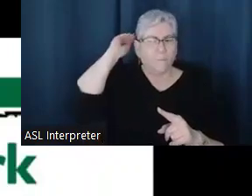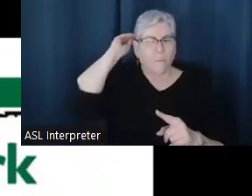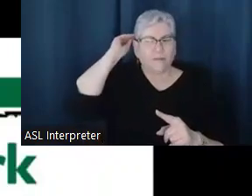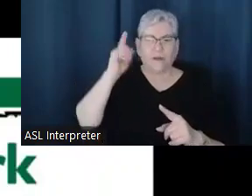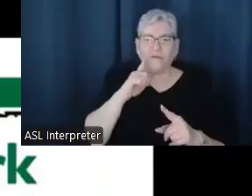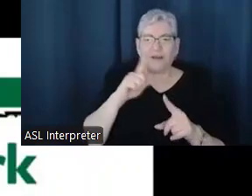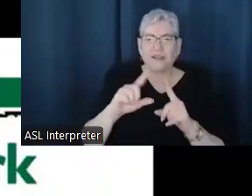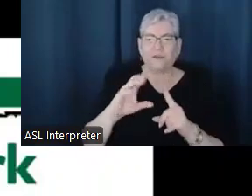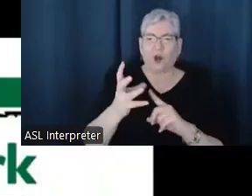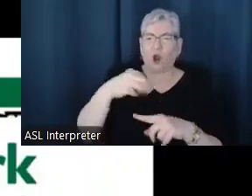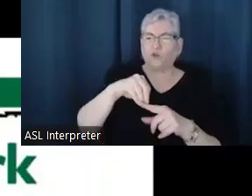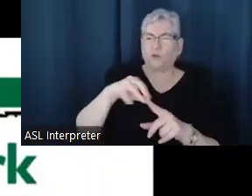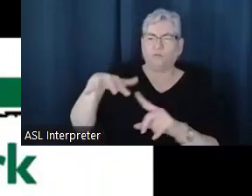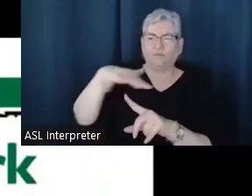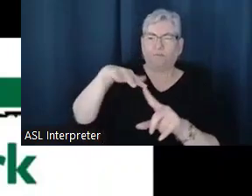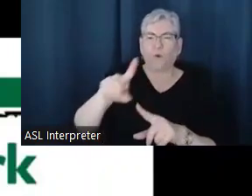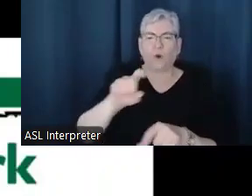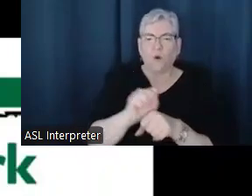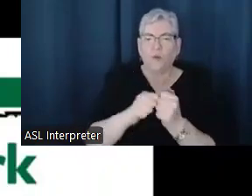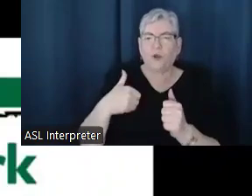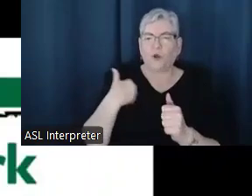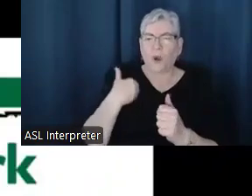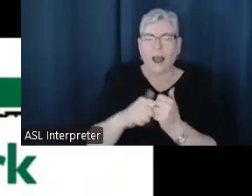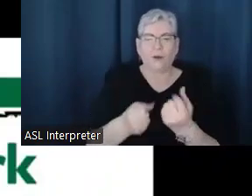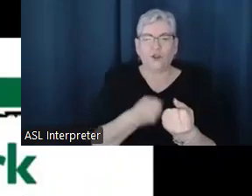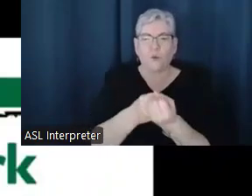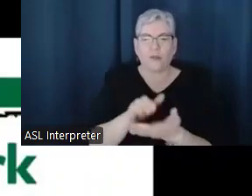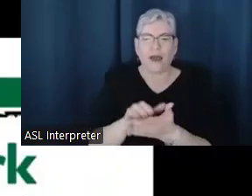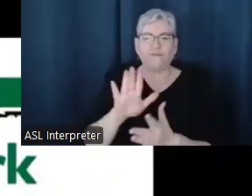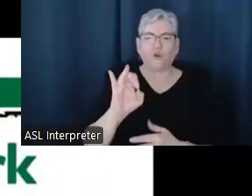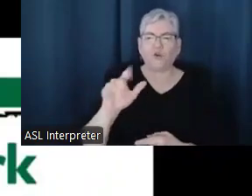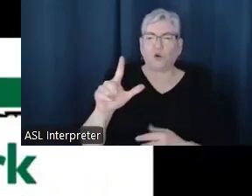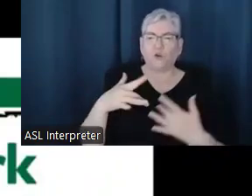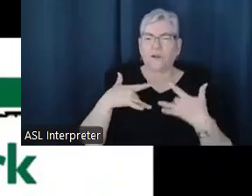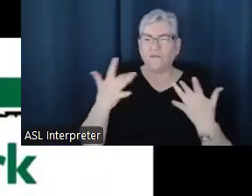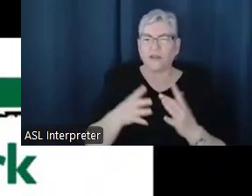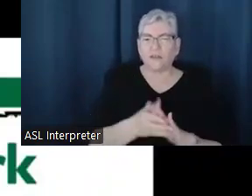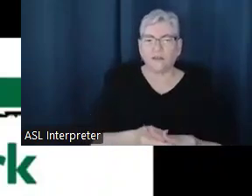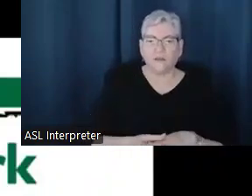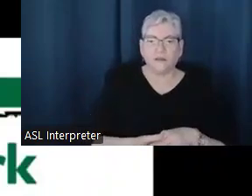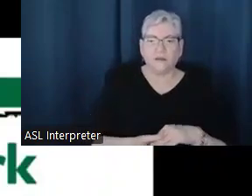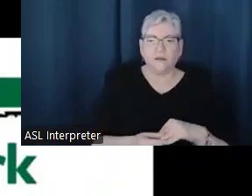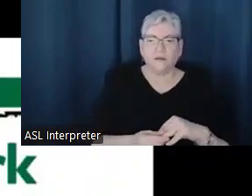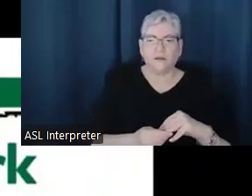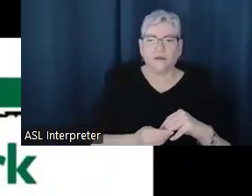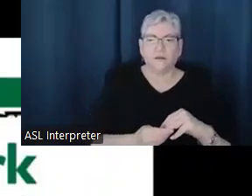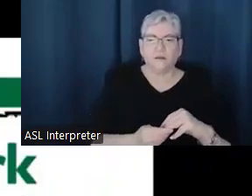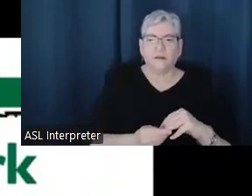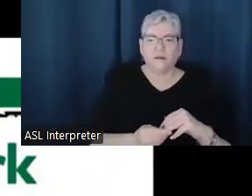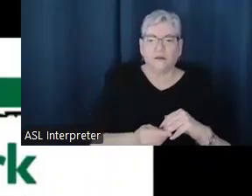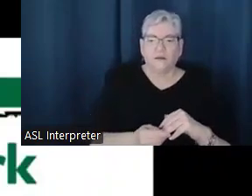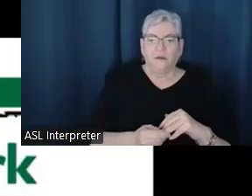work with and how you might be able to support that in your social events. So colleague conversations are going to be pretty